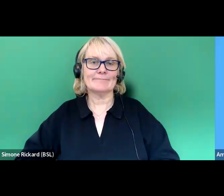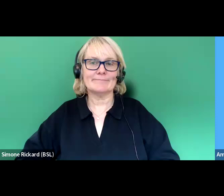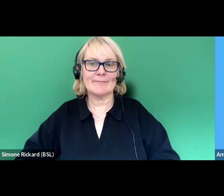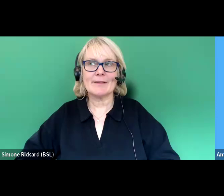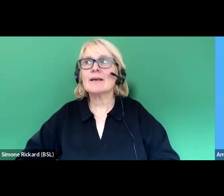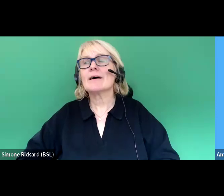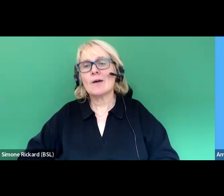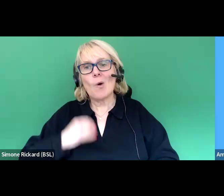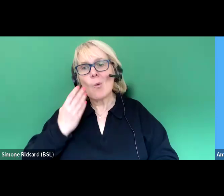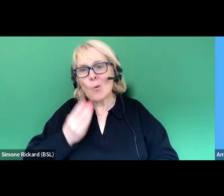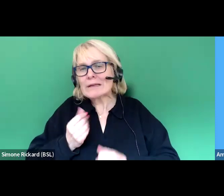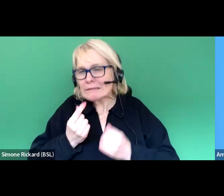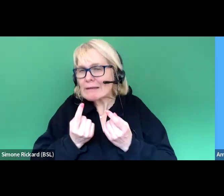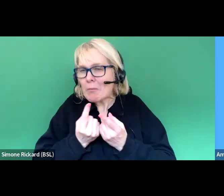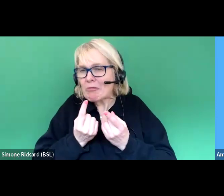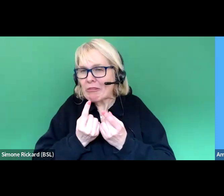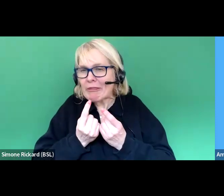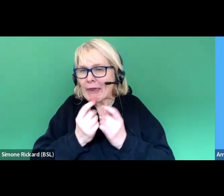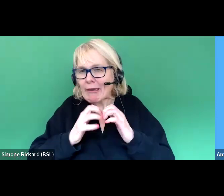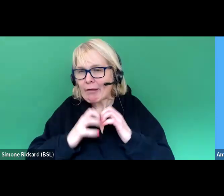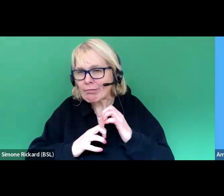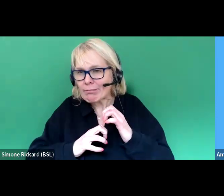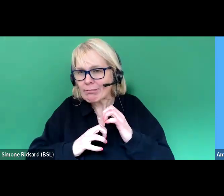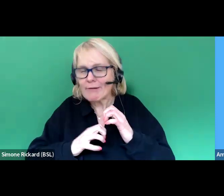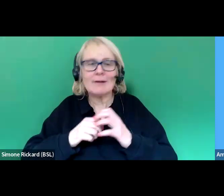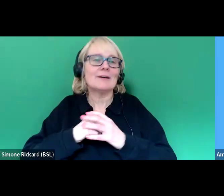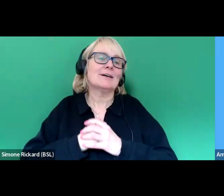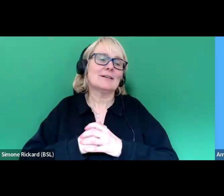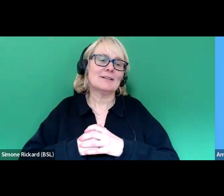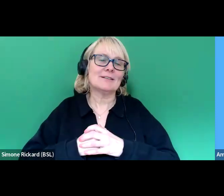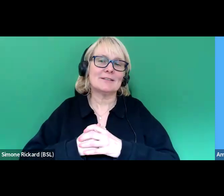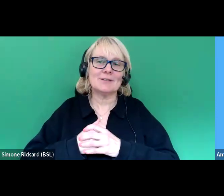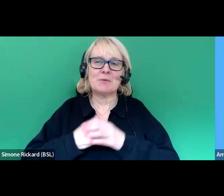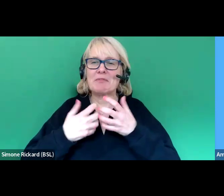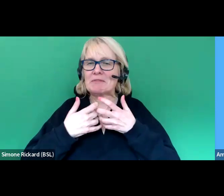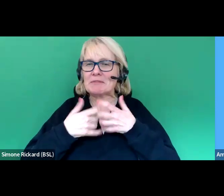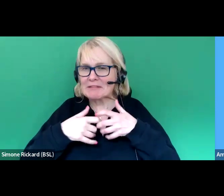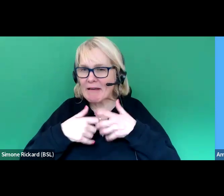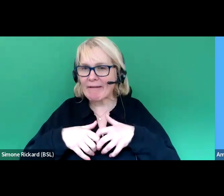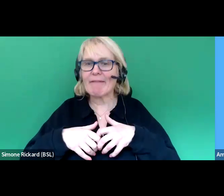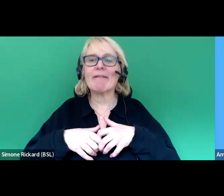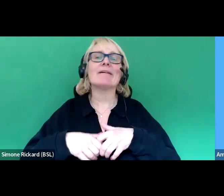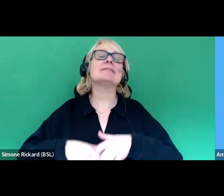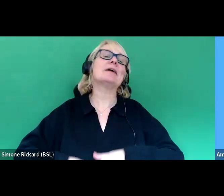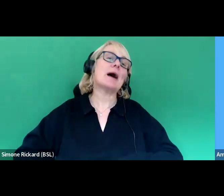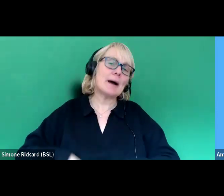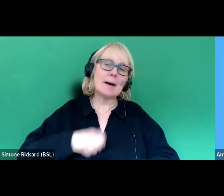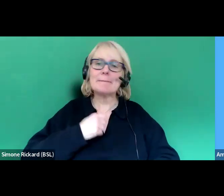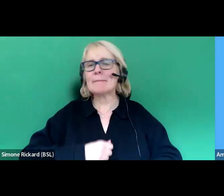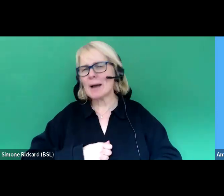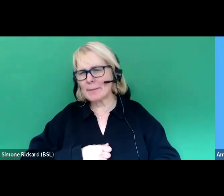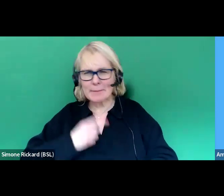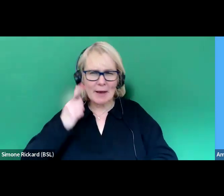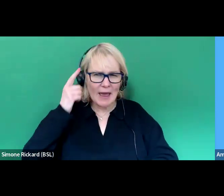Always something that doesn't quite go according to plan with all these tech tools. Yeah, I